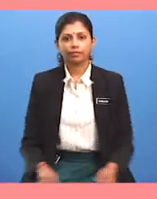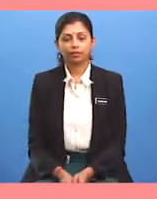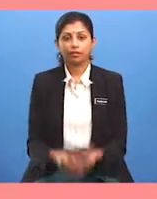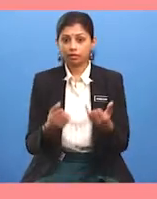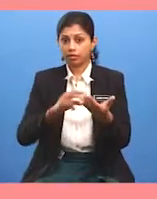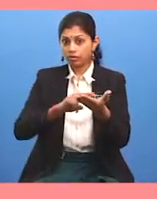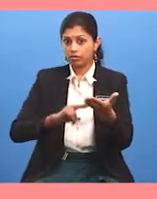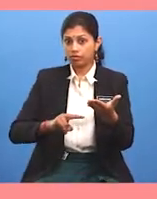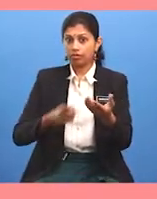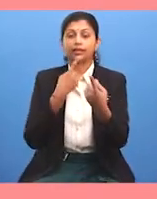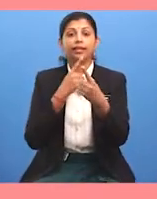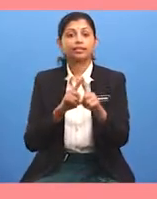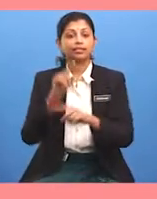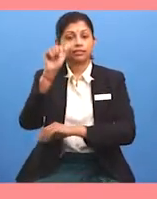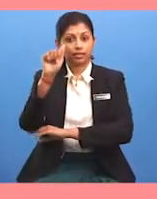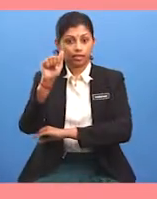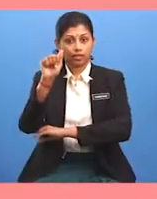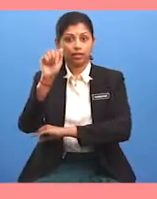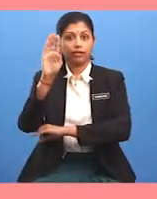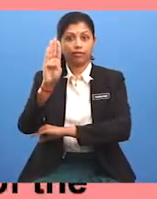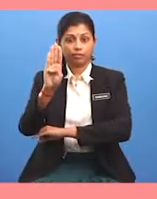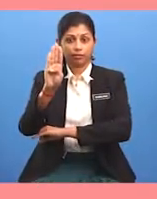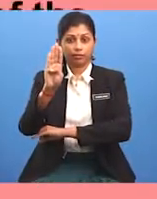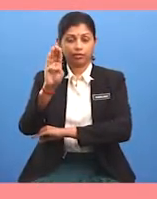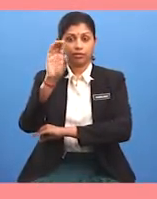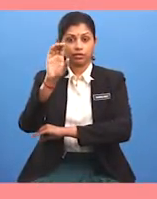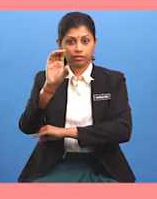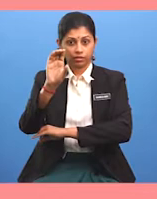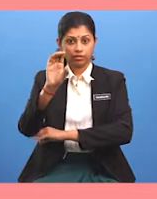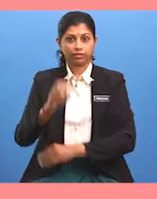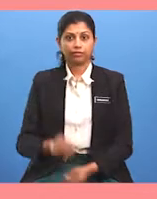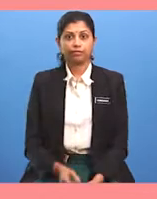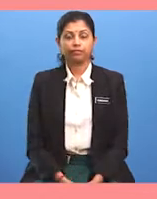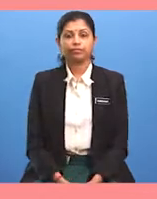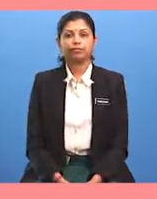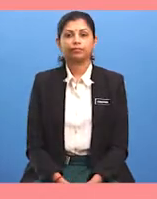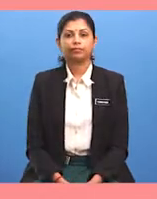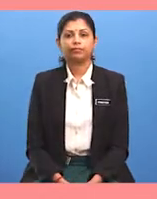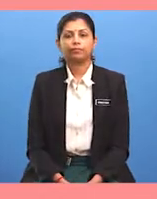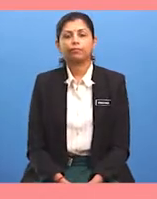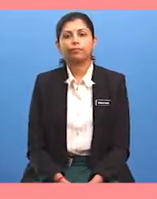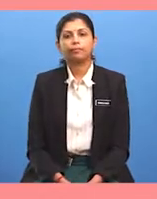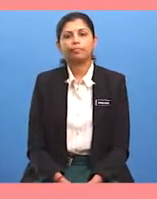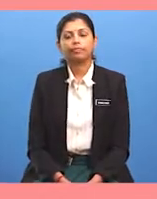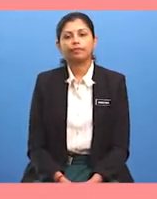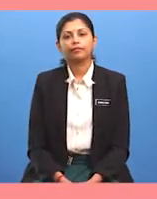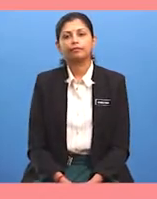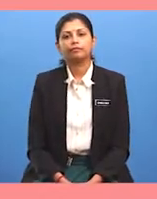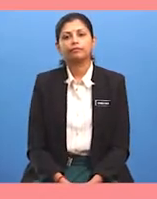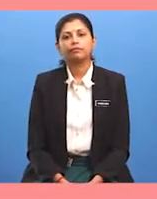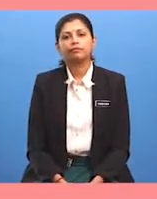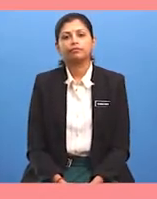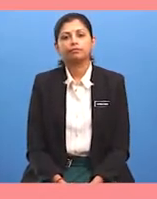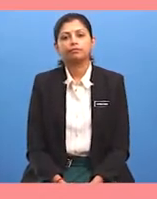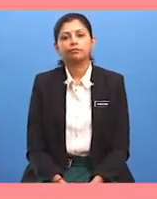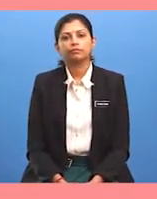A. They were his close friends. B. Their request was pertinent to the setting up of the